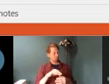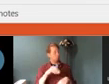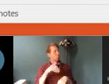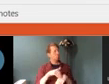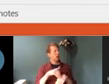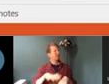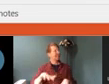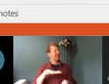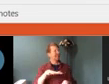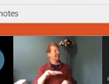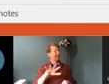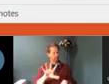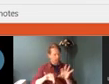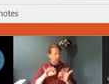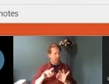was